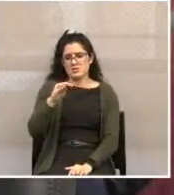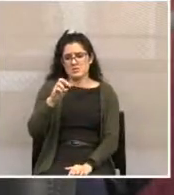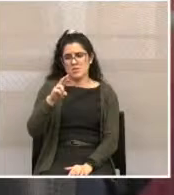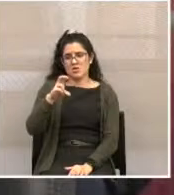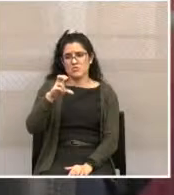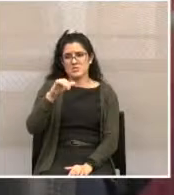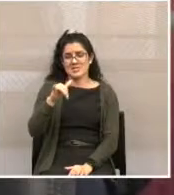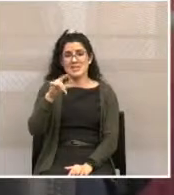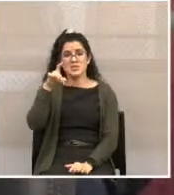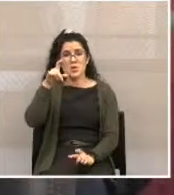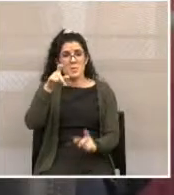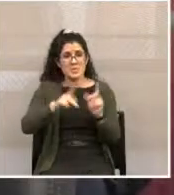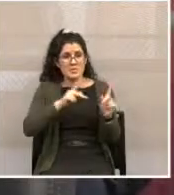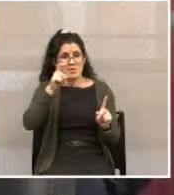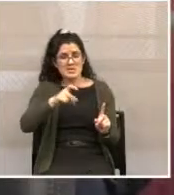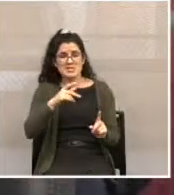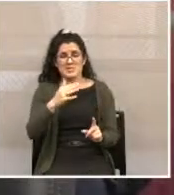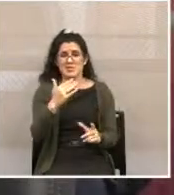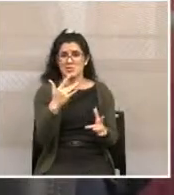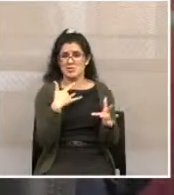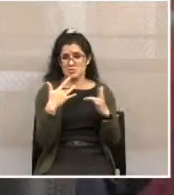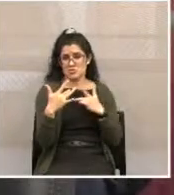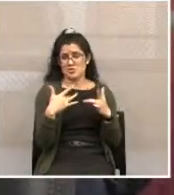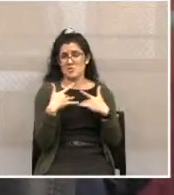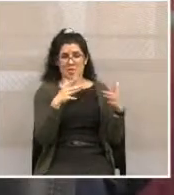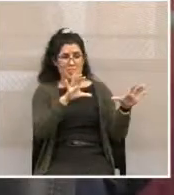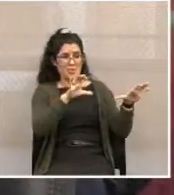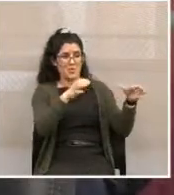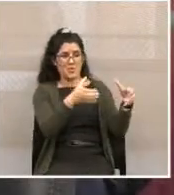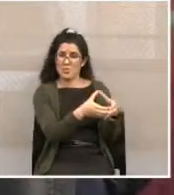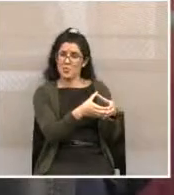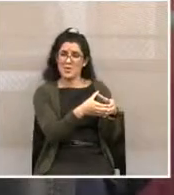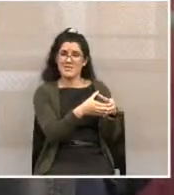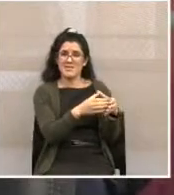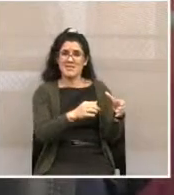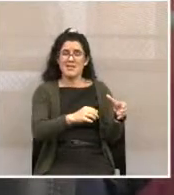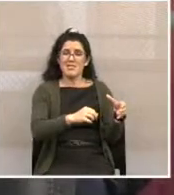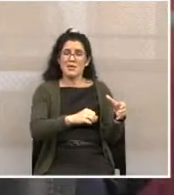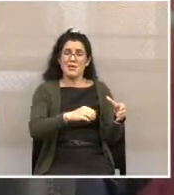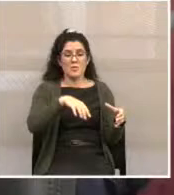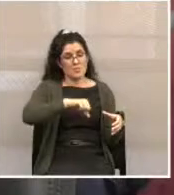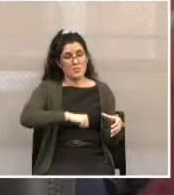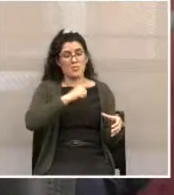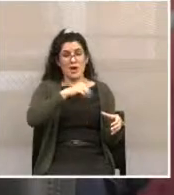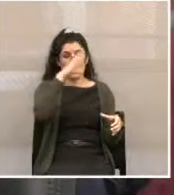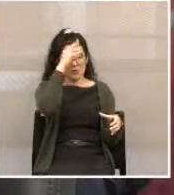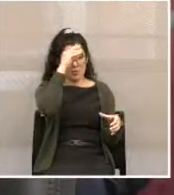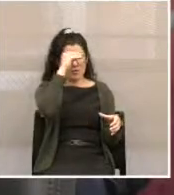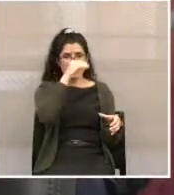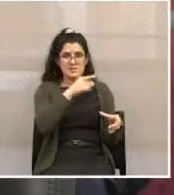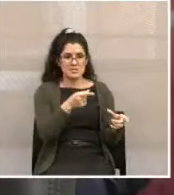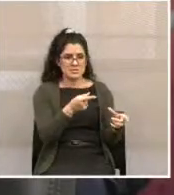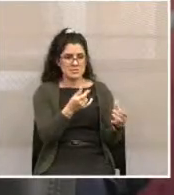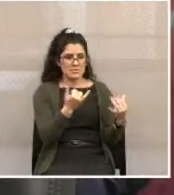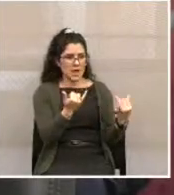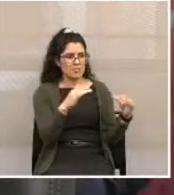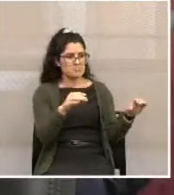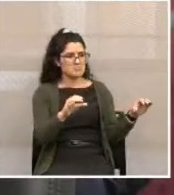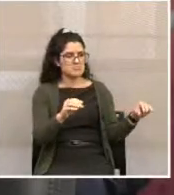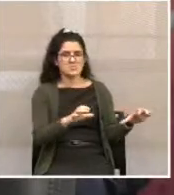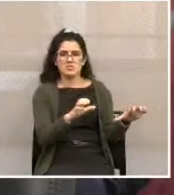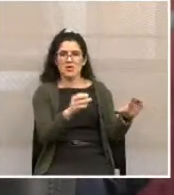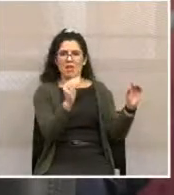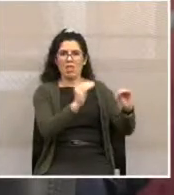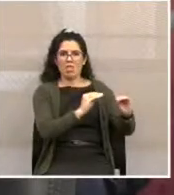very concerned about the Proud Boys not being held accountable for their actions and